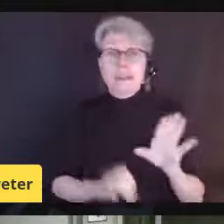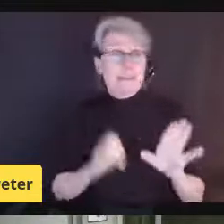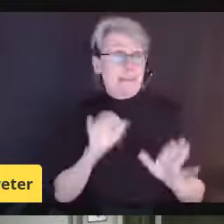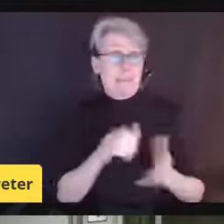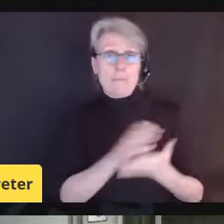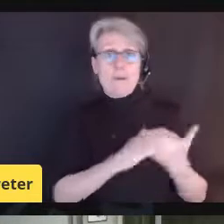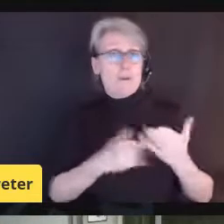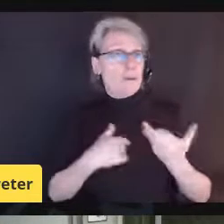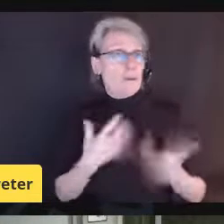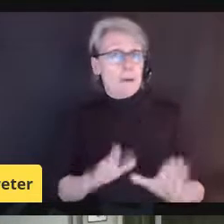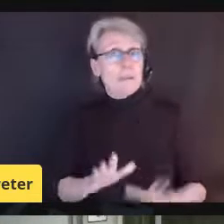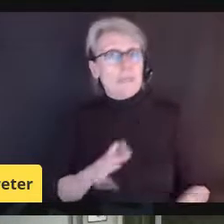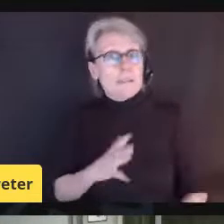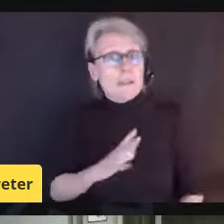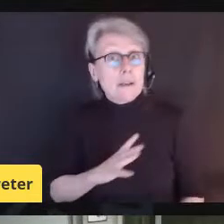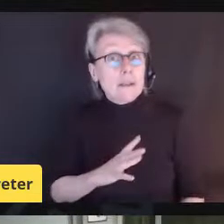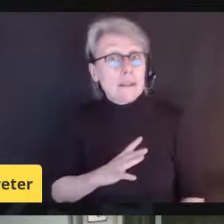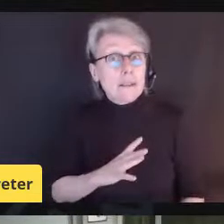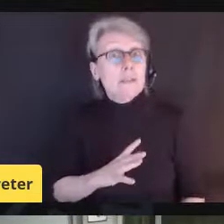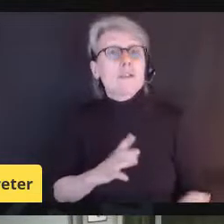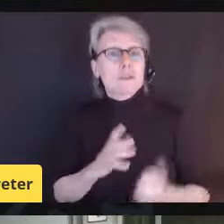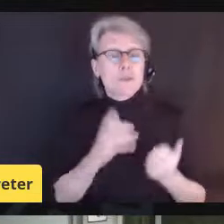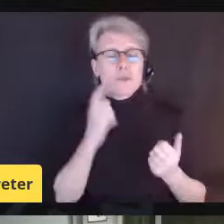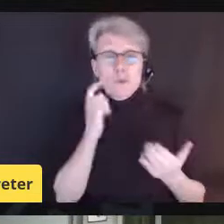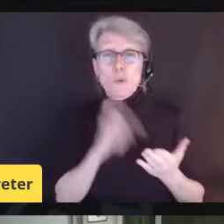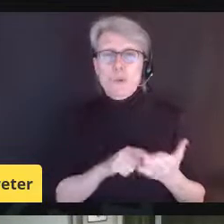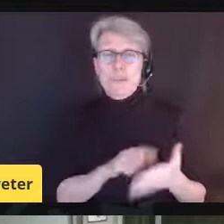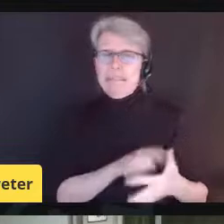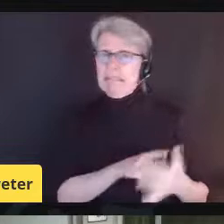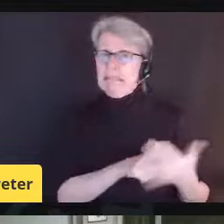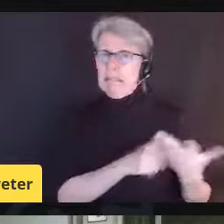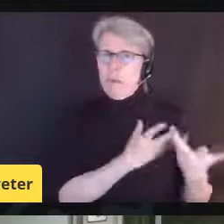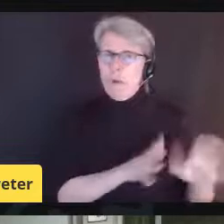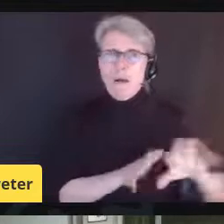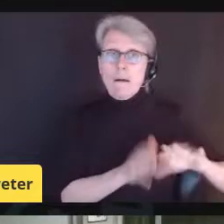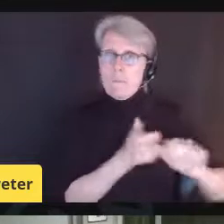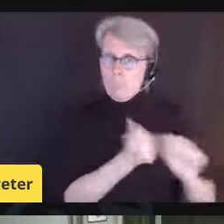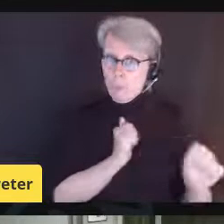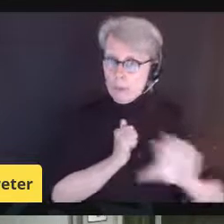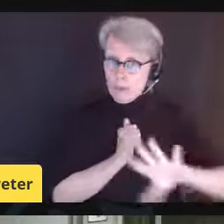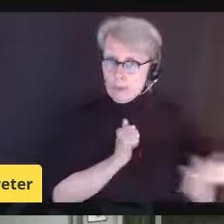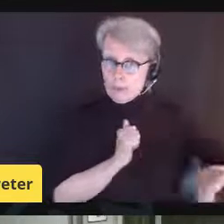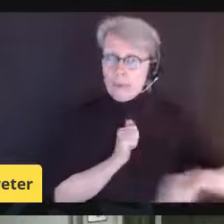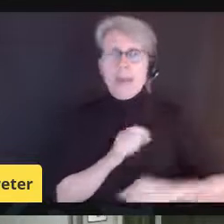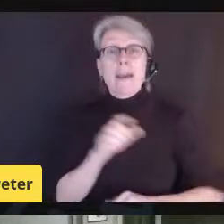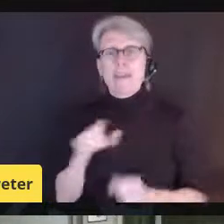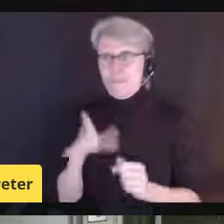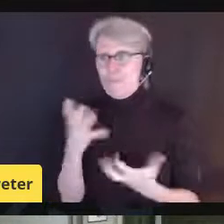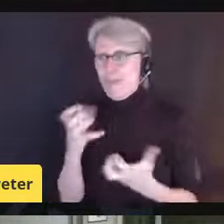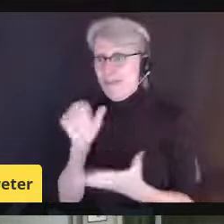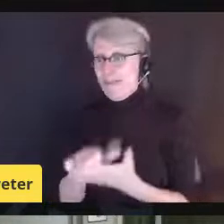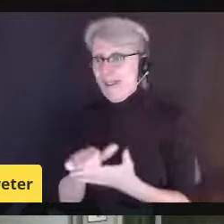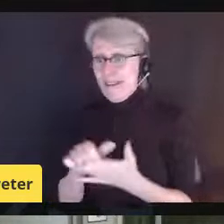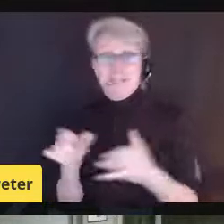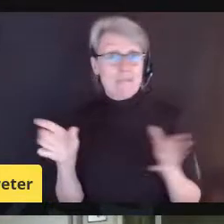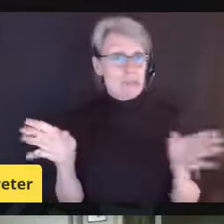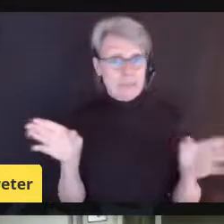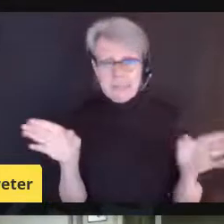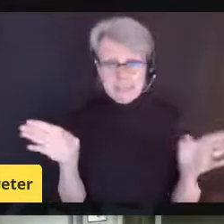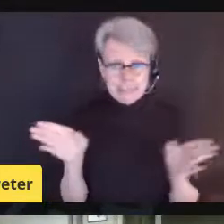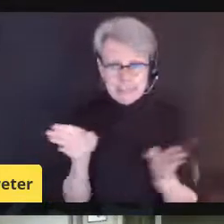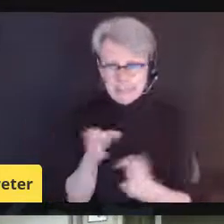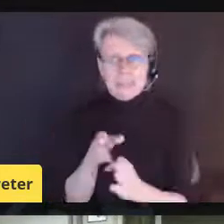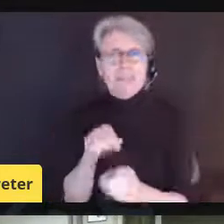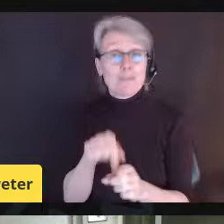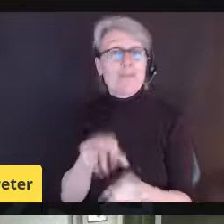it. Figure out what you want and figure out what you don't want. And somewhere in between those two, you will find your